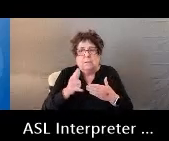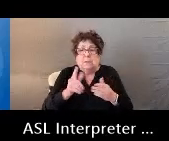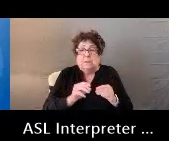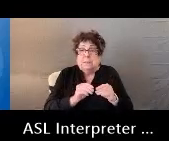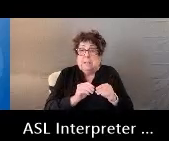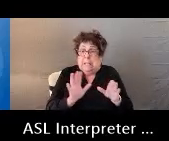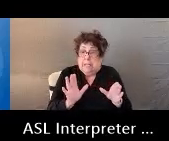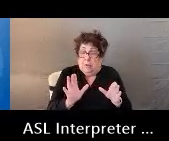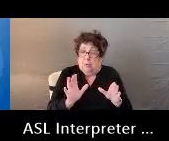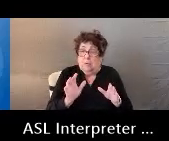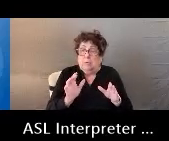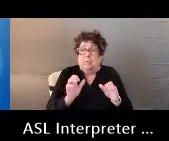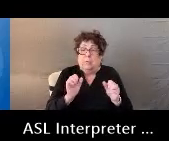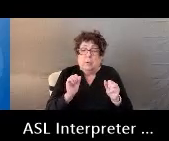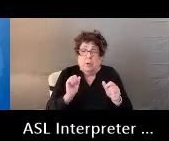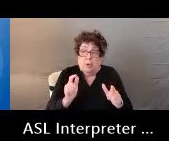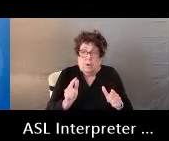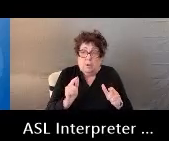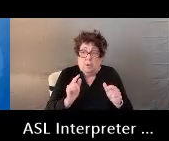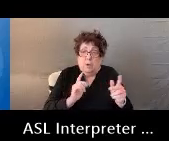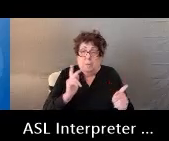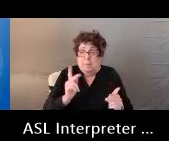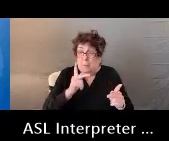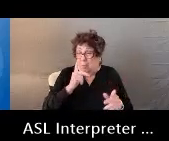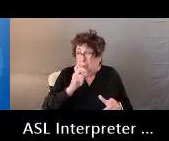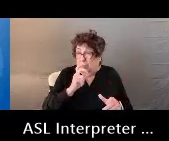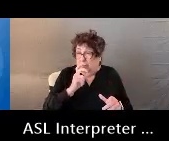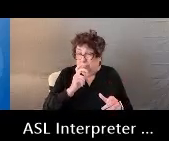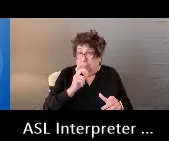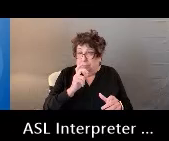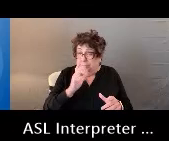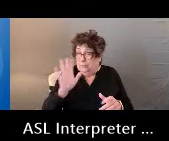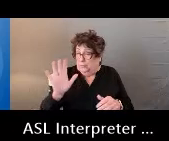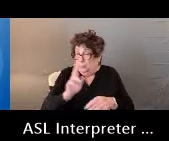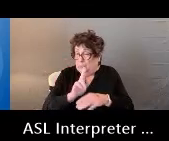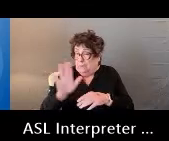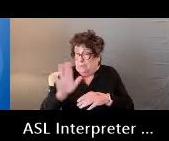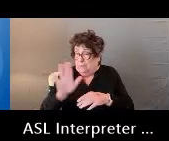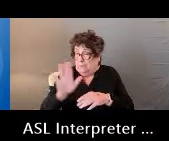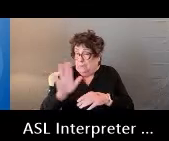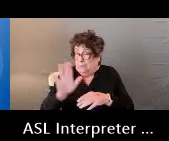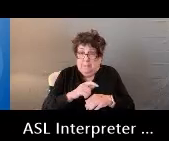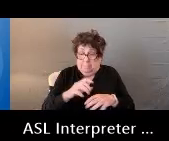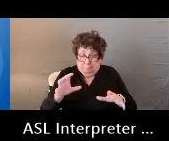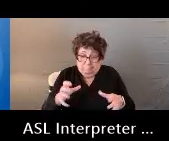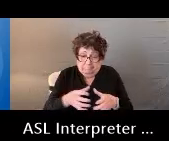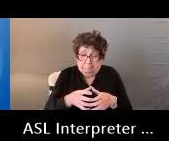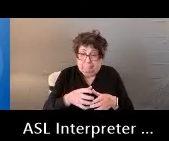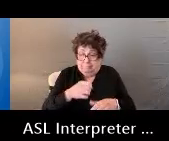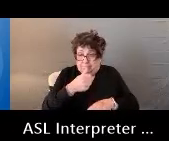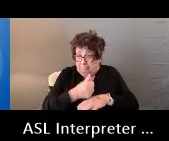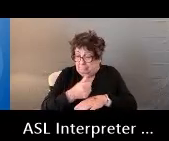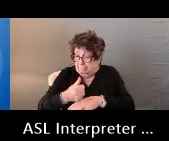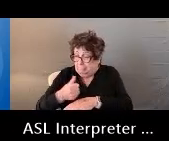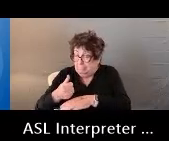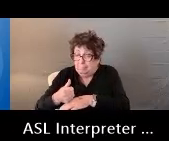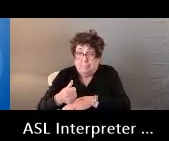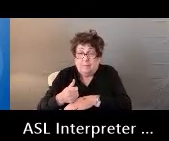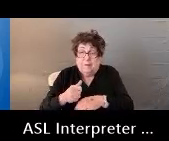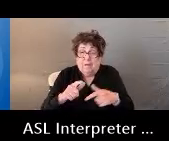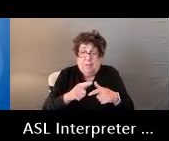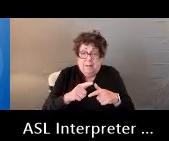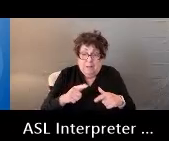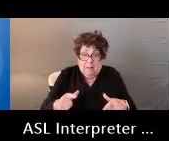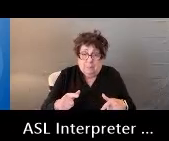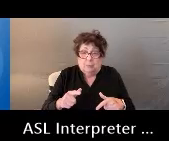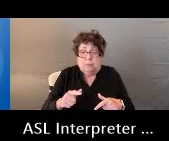everyone that is investing their time in putting together a language and disability access plan, that they consider that this is not the